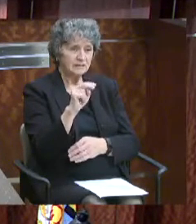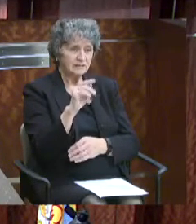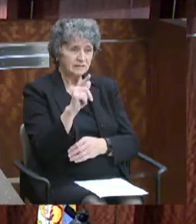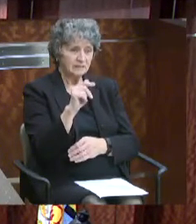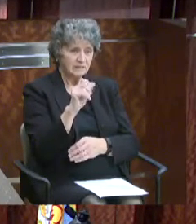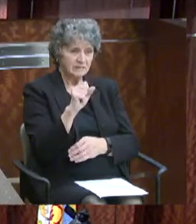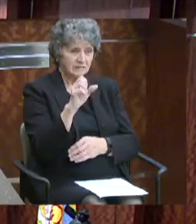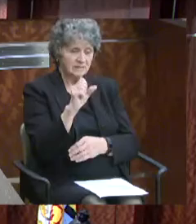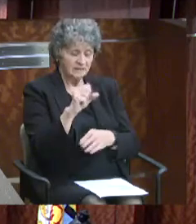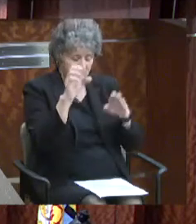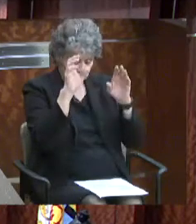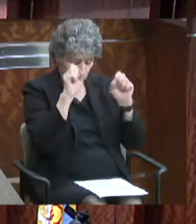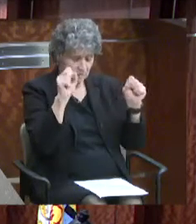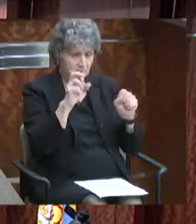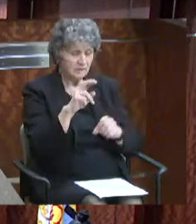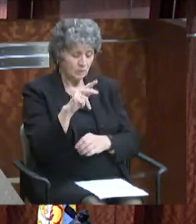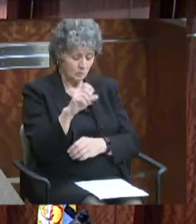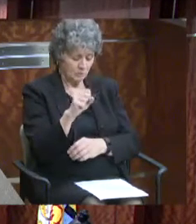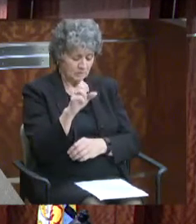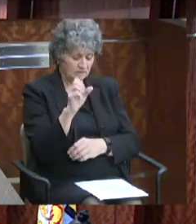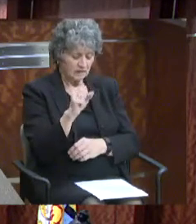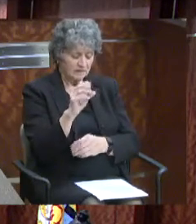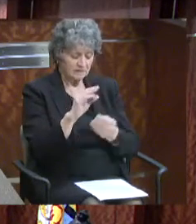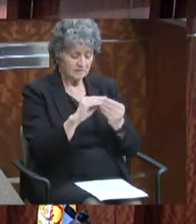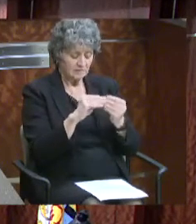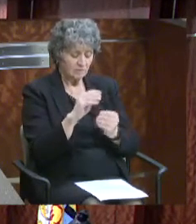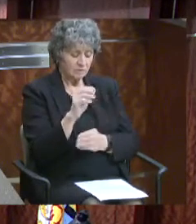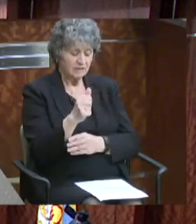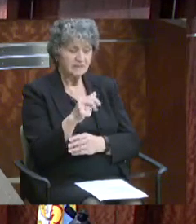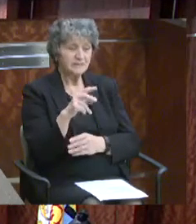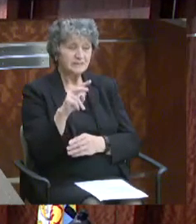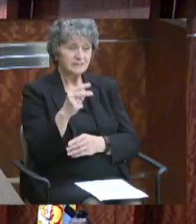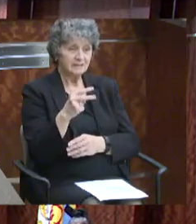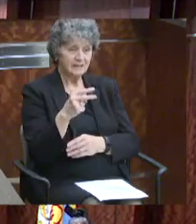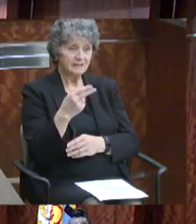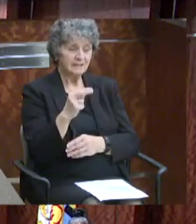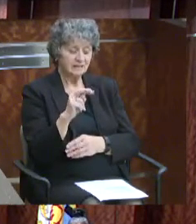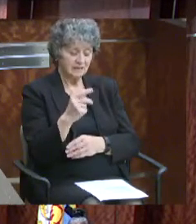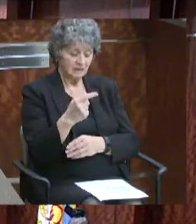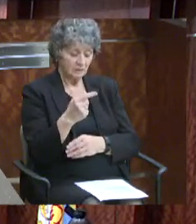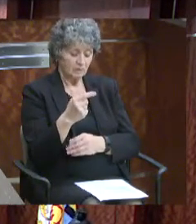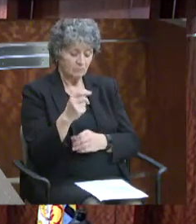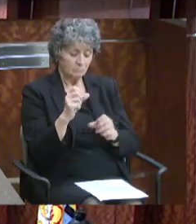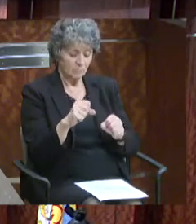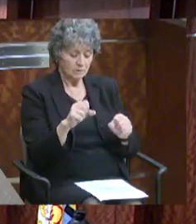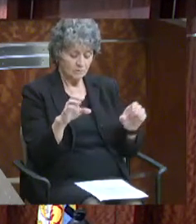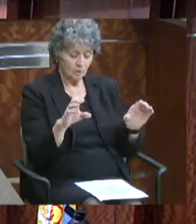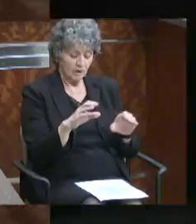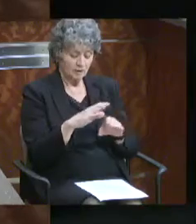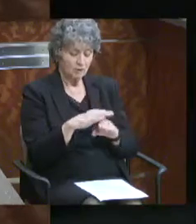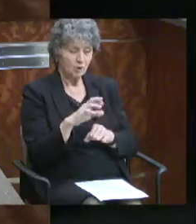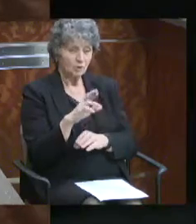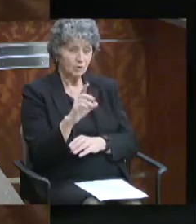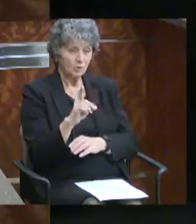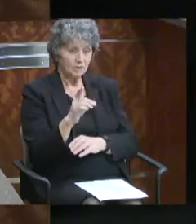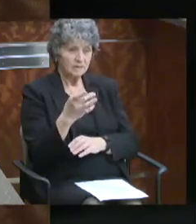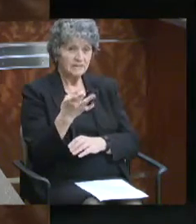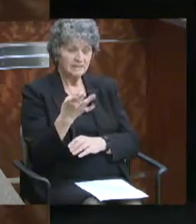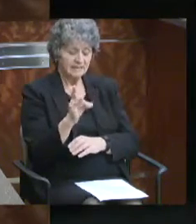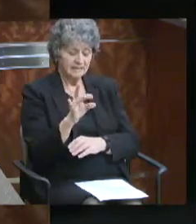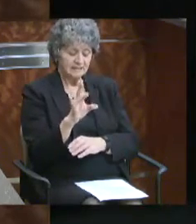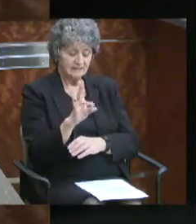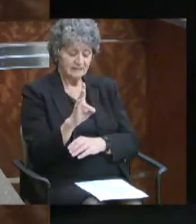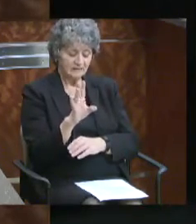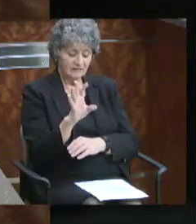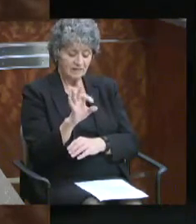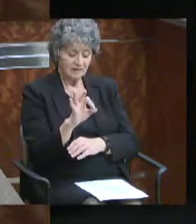Yes. Move on to item number 10. This is the second public hearing with possible action on ordinance number 1879.